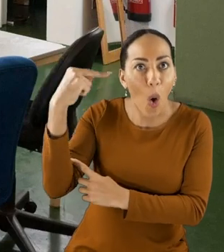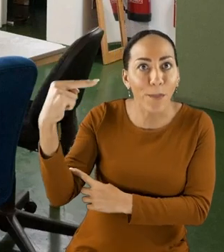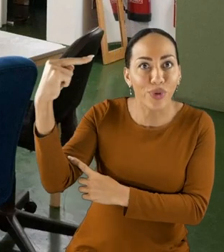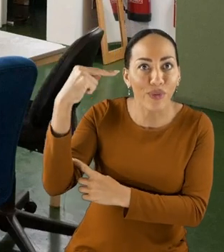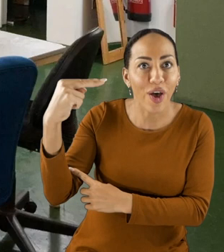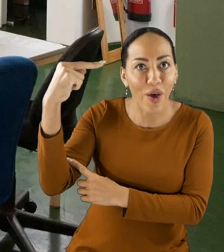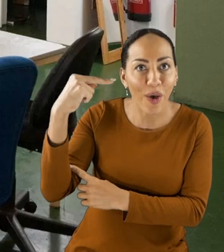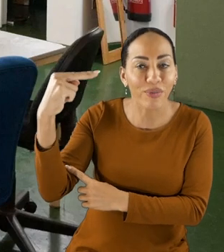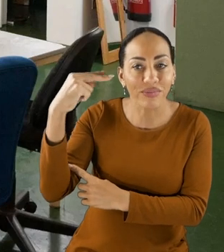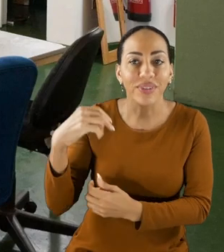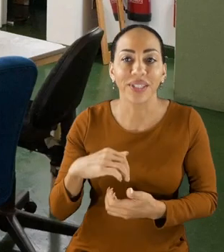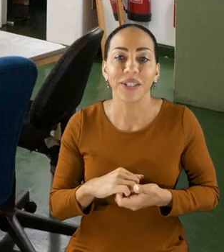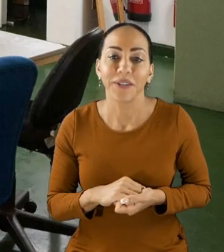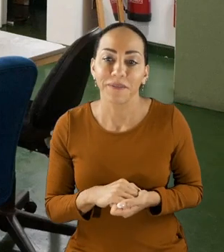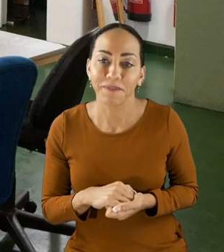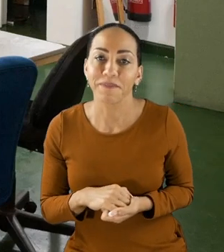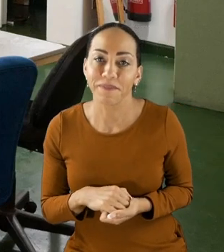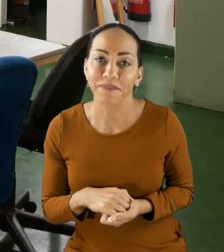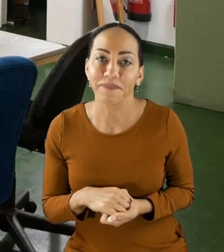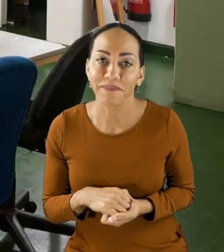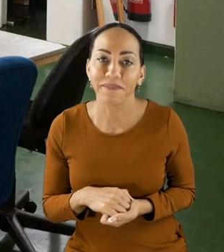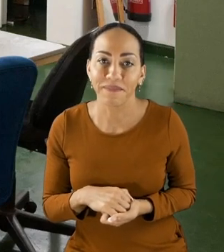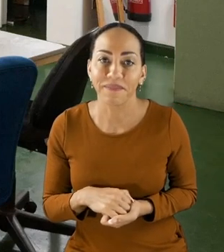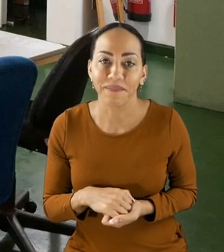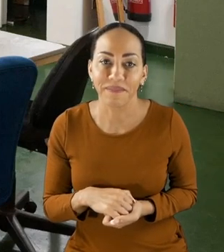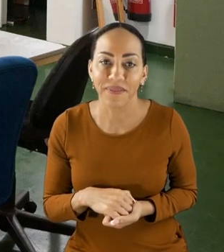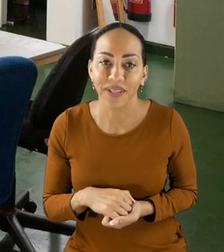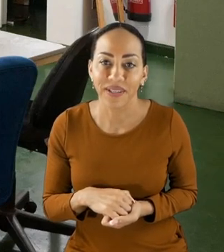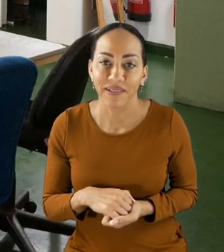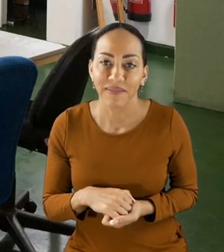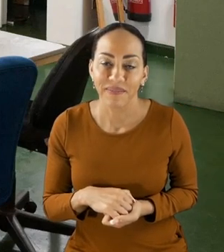Mm. In some ways, I think the focus of this could be